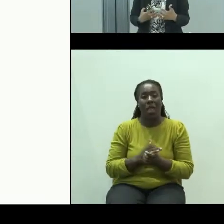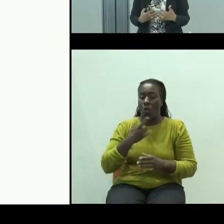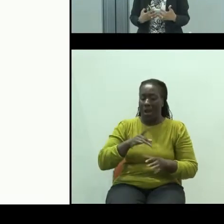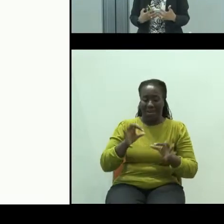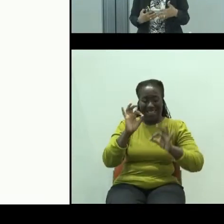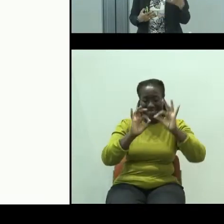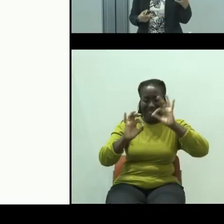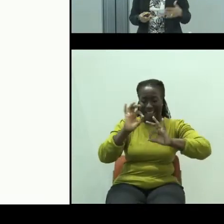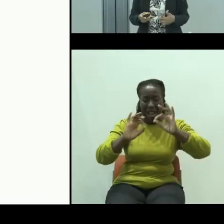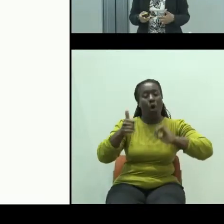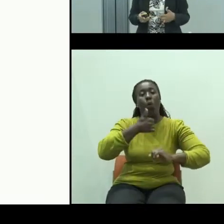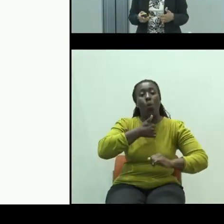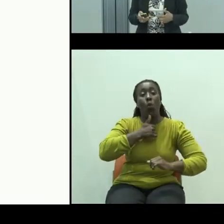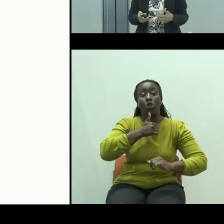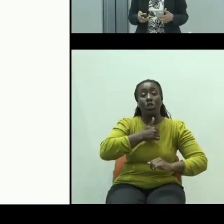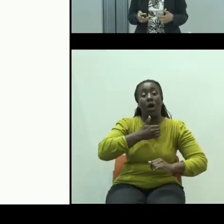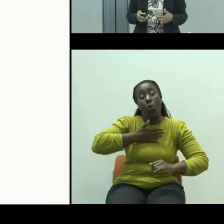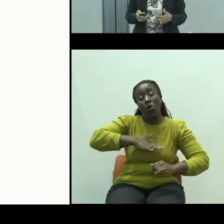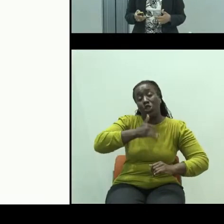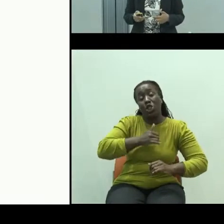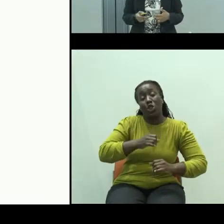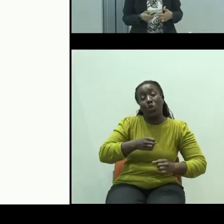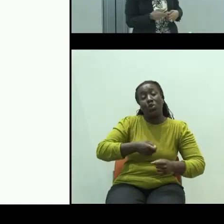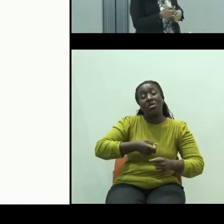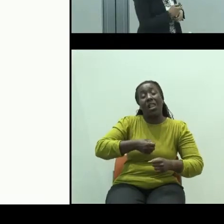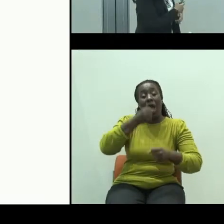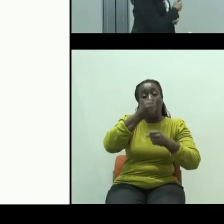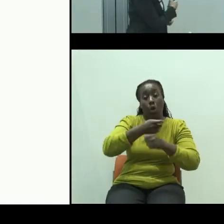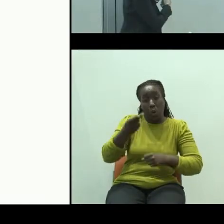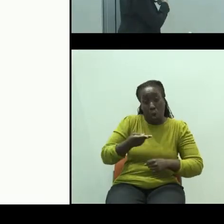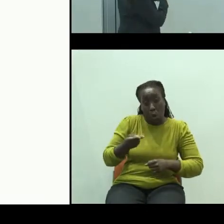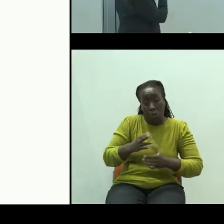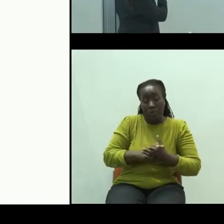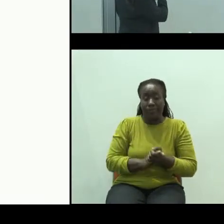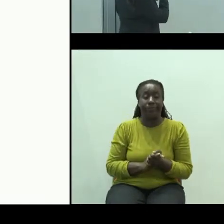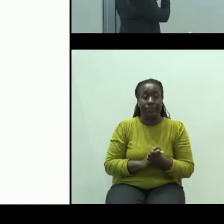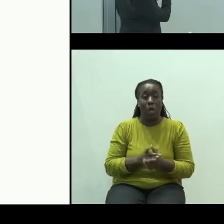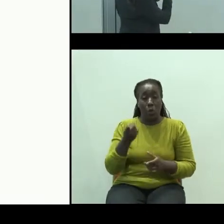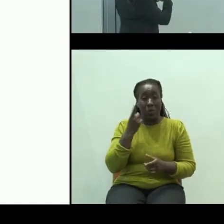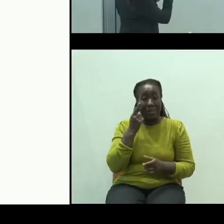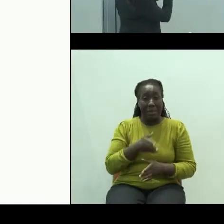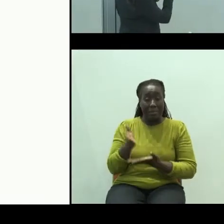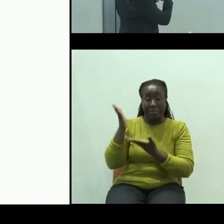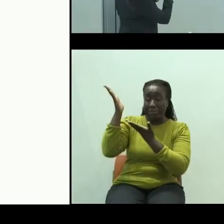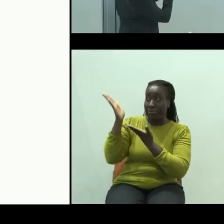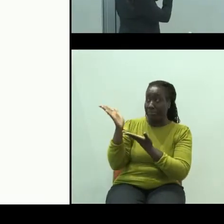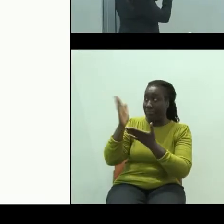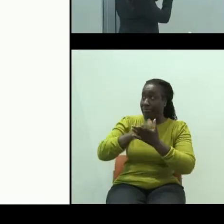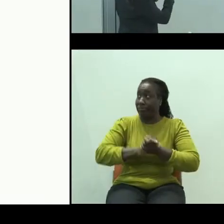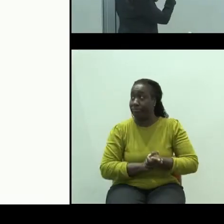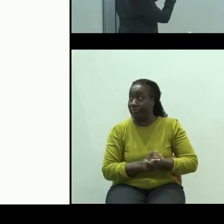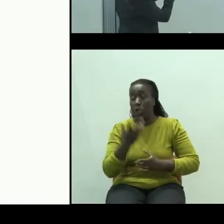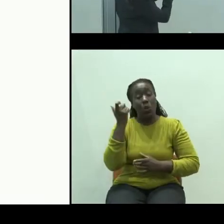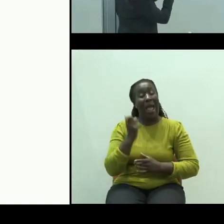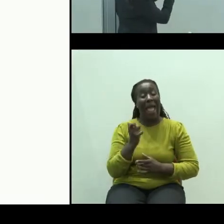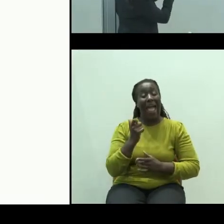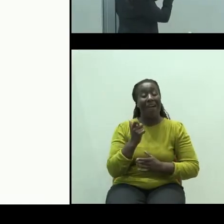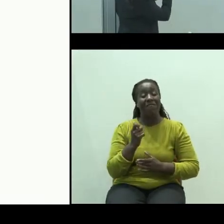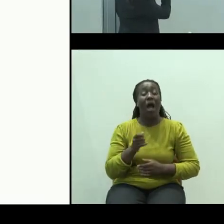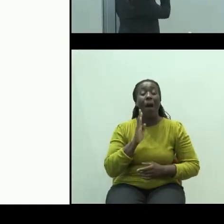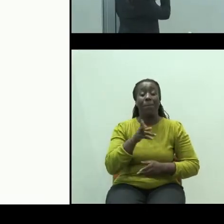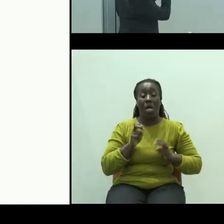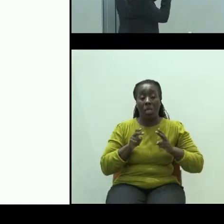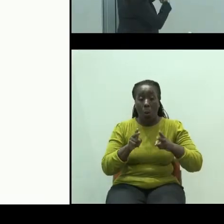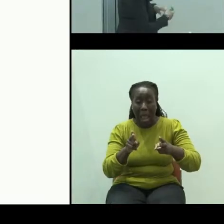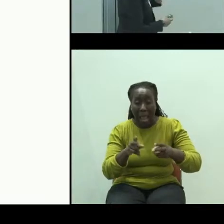wants to use glucose to make more of itself. And what you'll see here is that we have the primary glycolytic pathway, we have the pentose